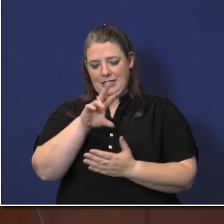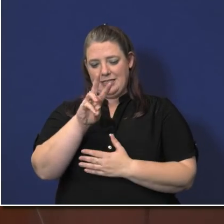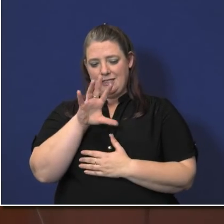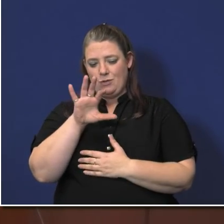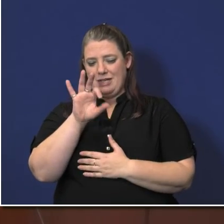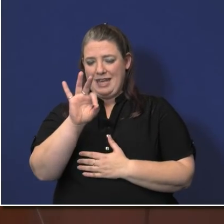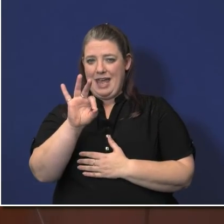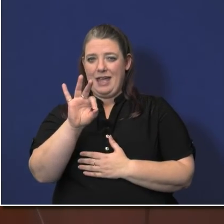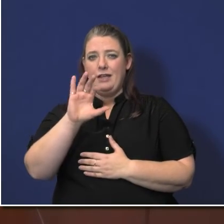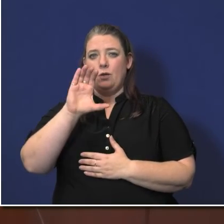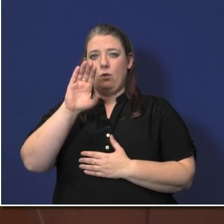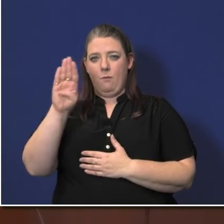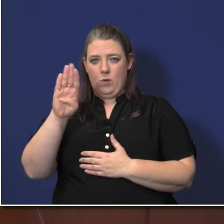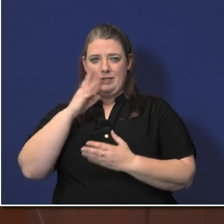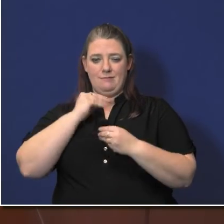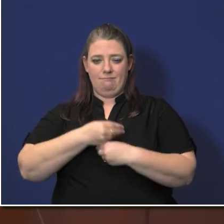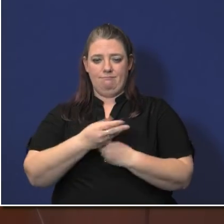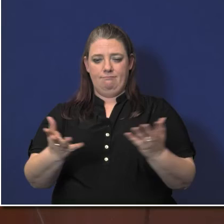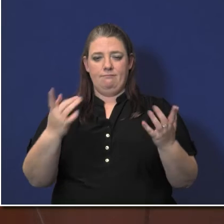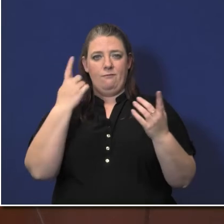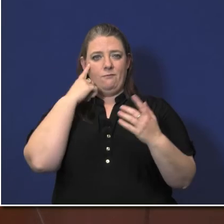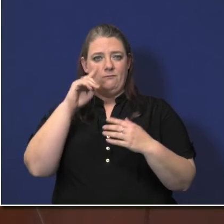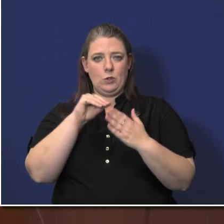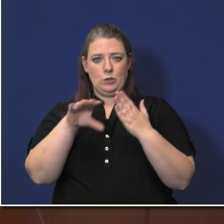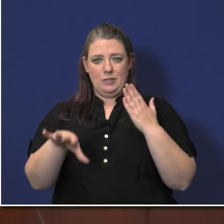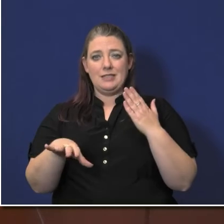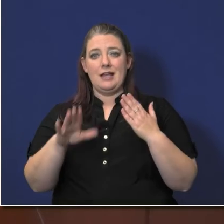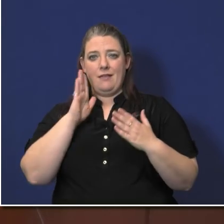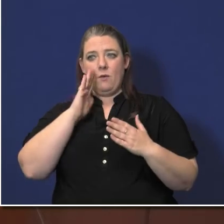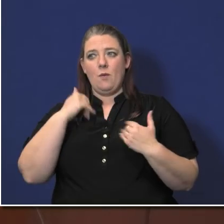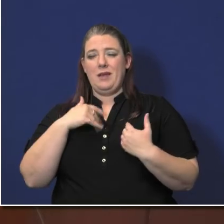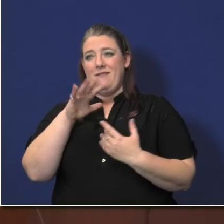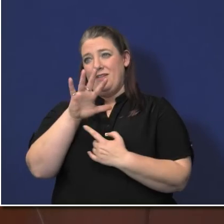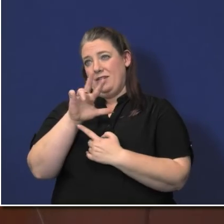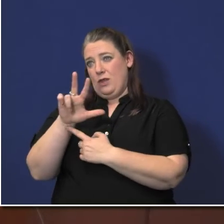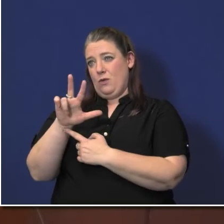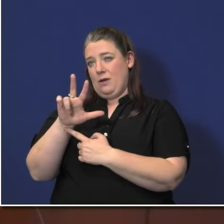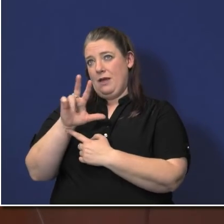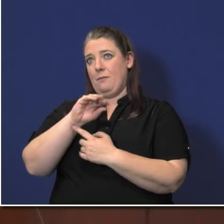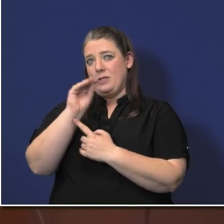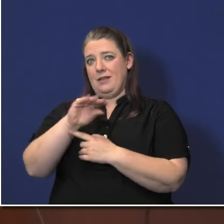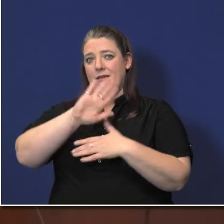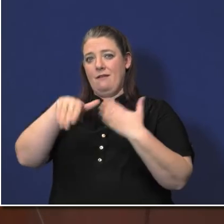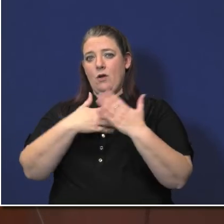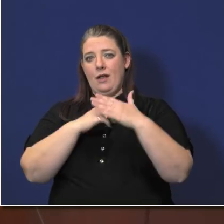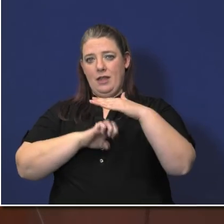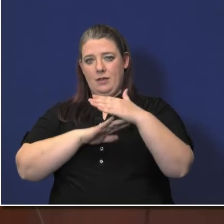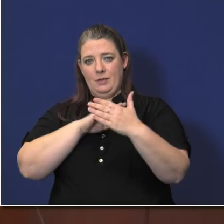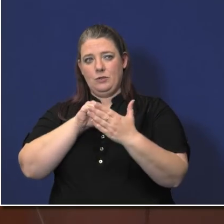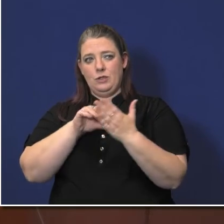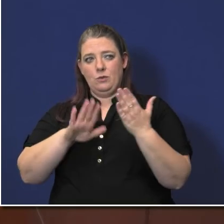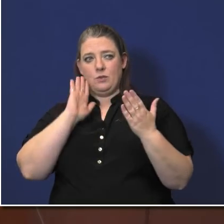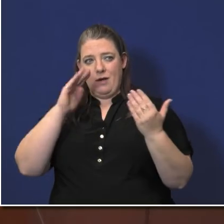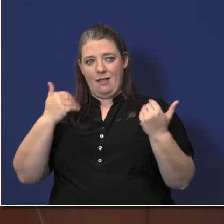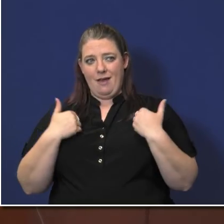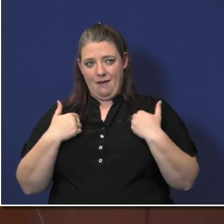76,609 Chromebooks distributed to our students. That will be 53% of all elementary students will have a